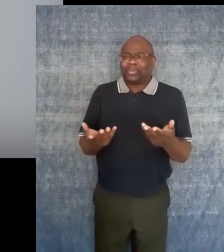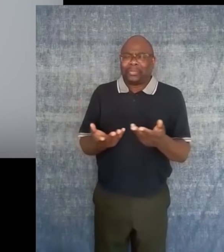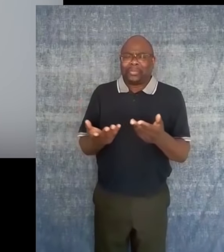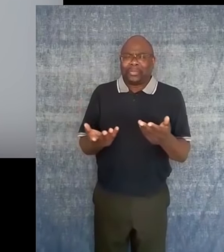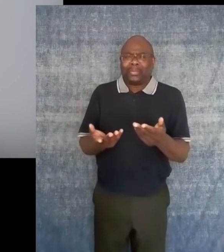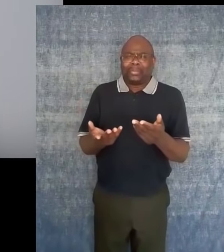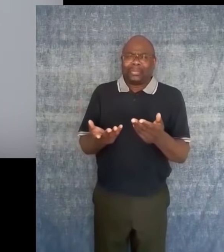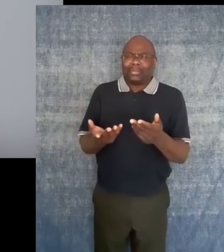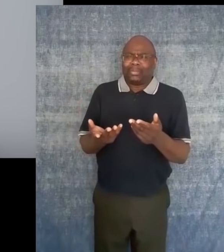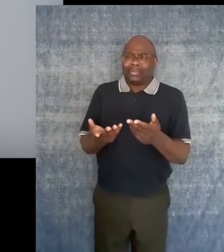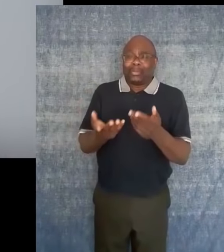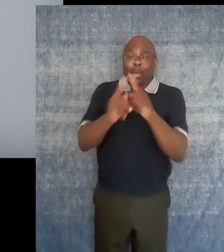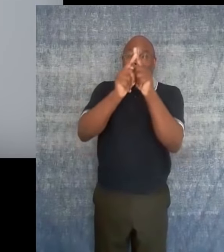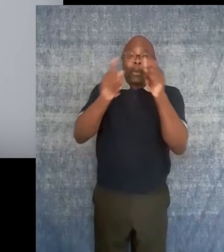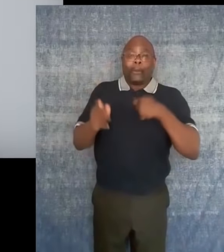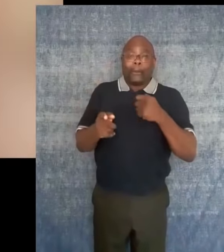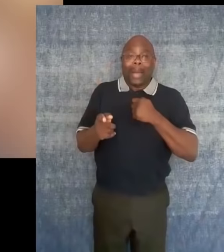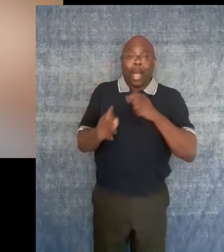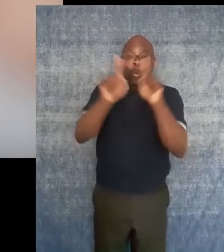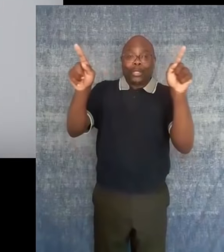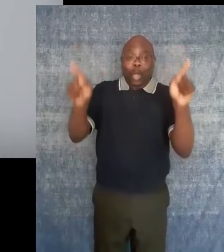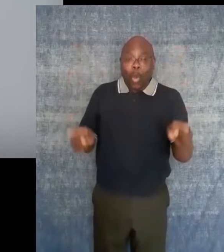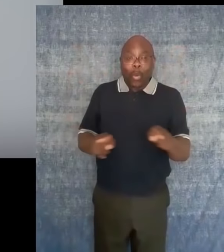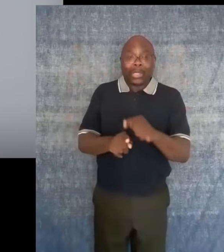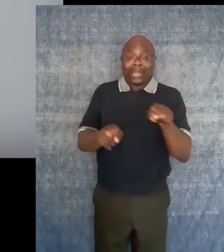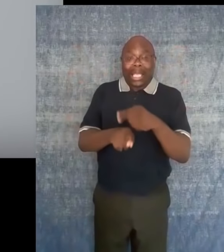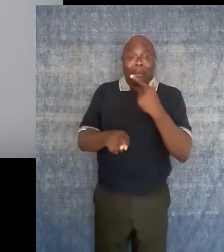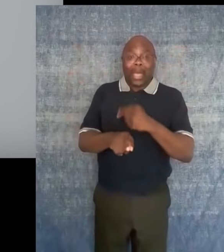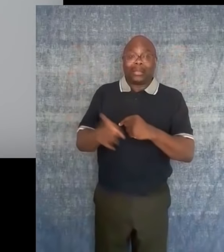he periodically would walk past my window and give me a thumbs up.